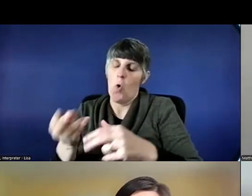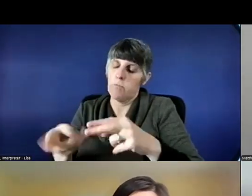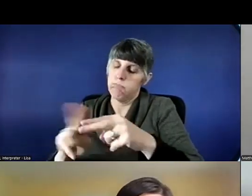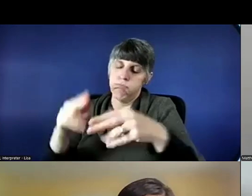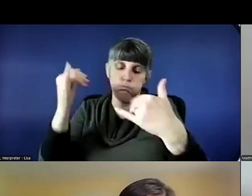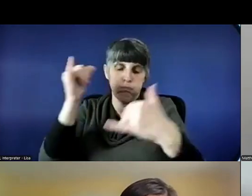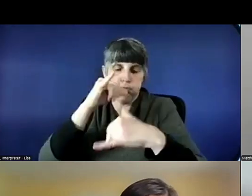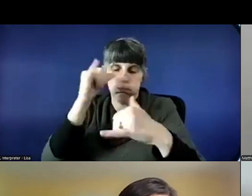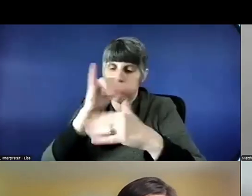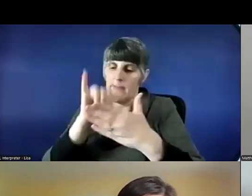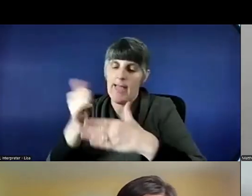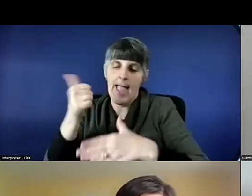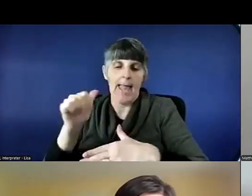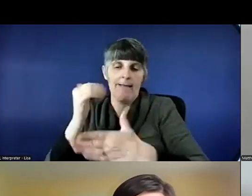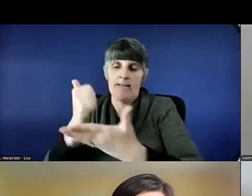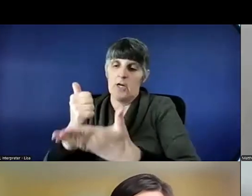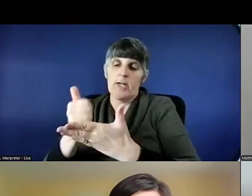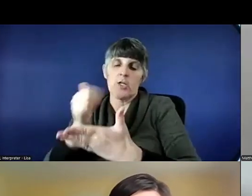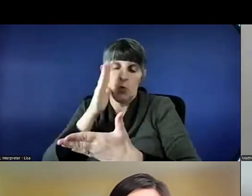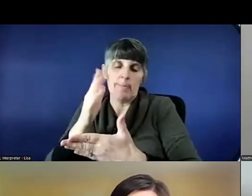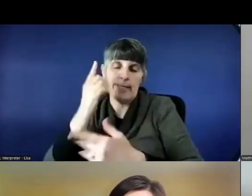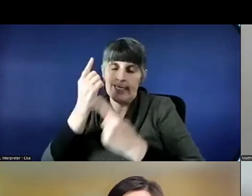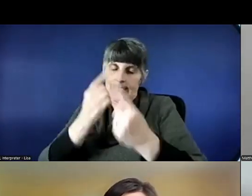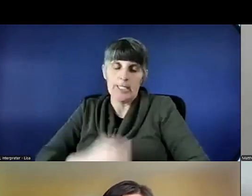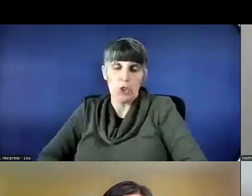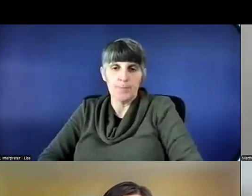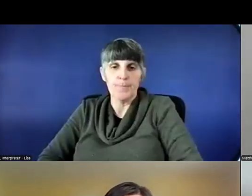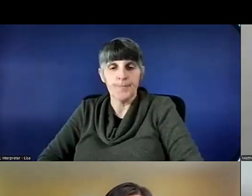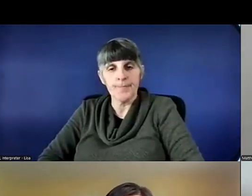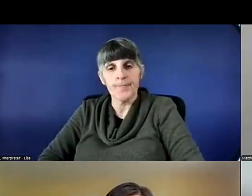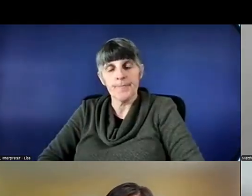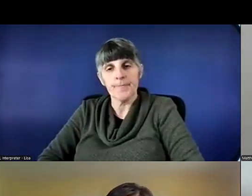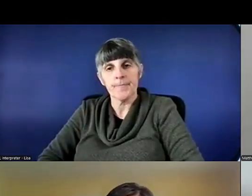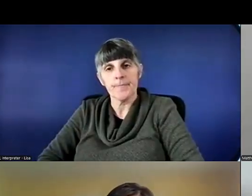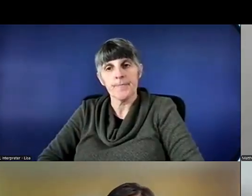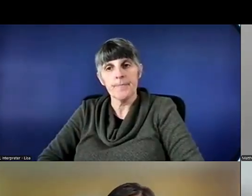escalated that any of these interventions would even be considered.